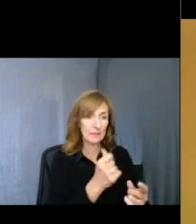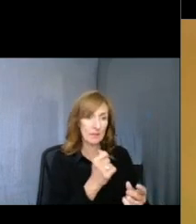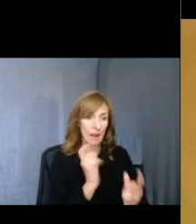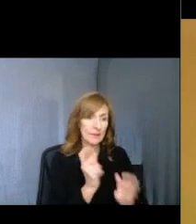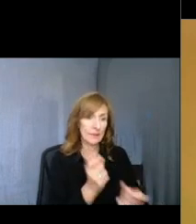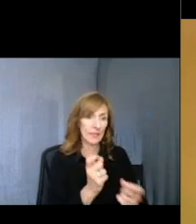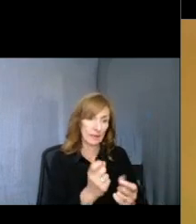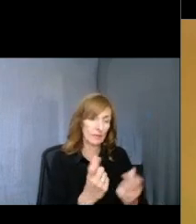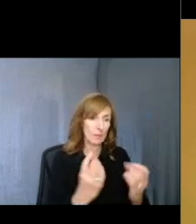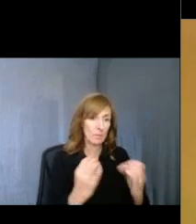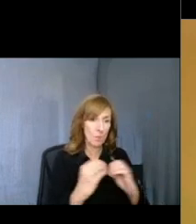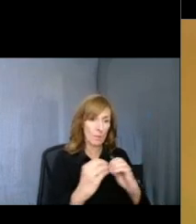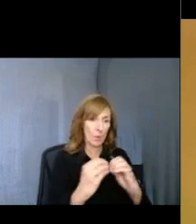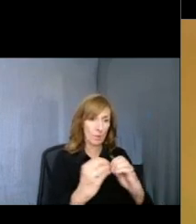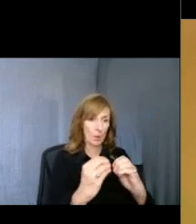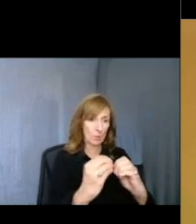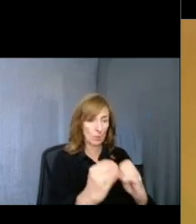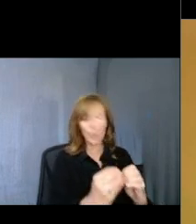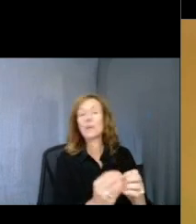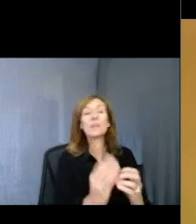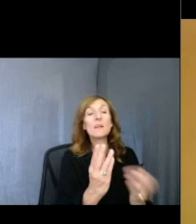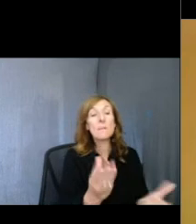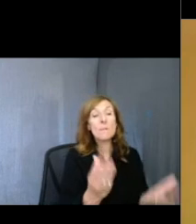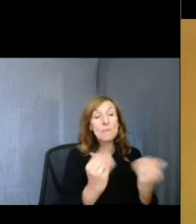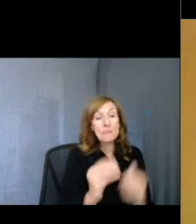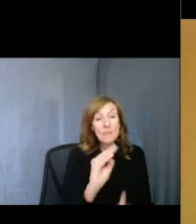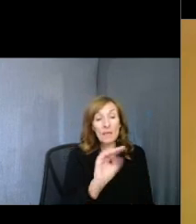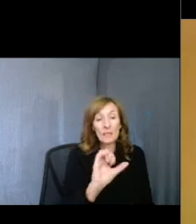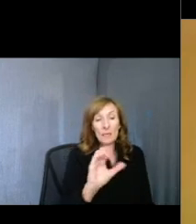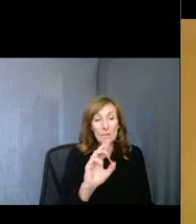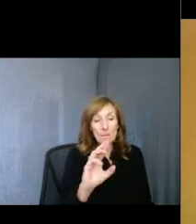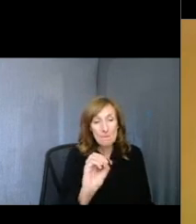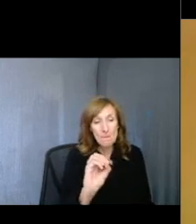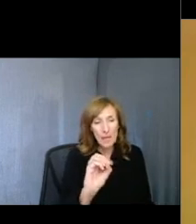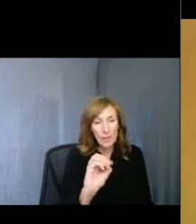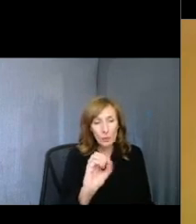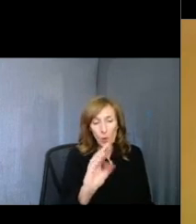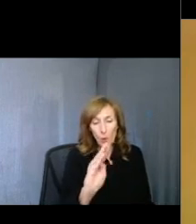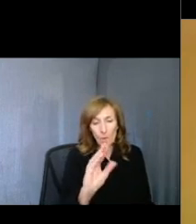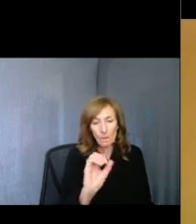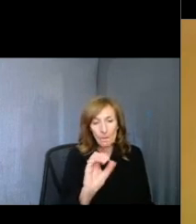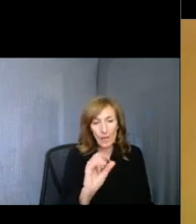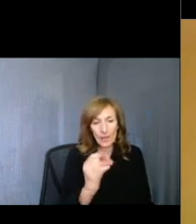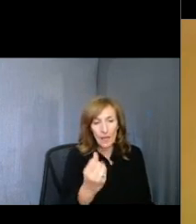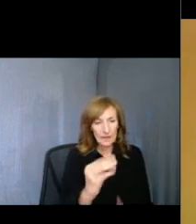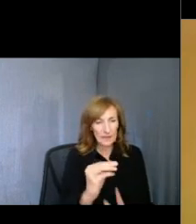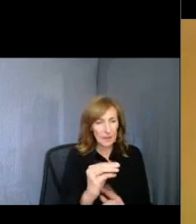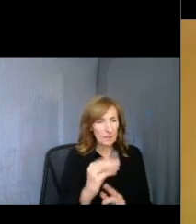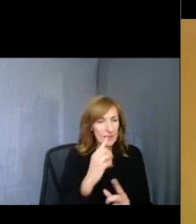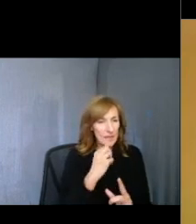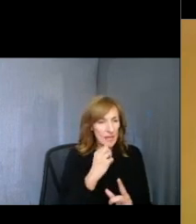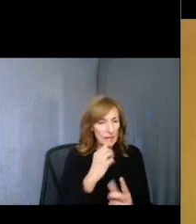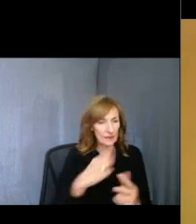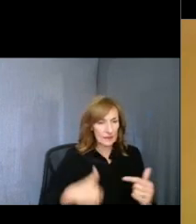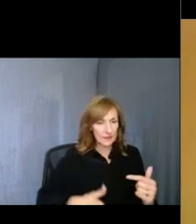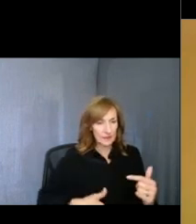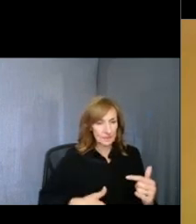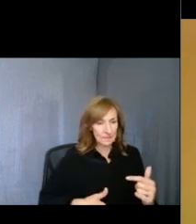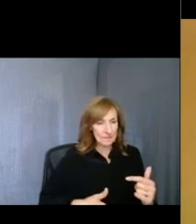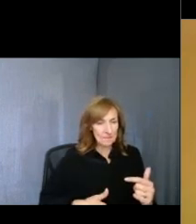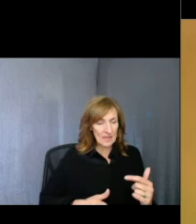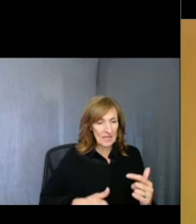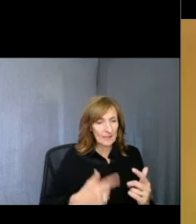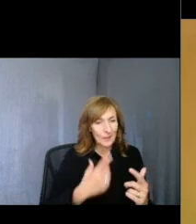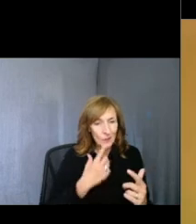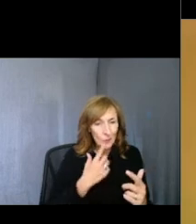microbiome, which is the kind of community of bacteria and viruses and everything that live in our bodies and on our bodies. And